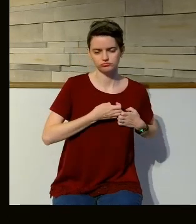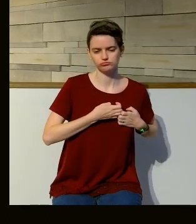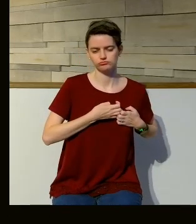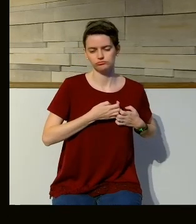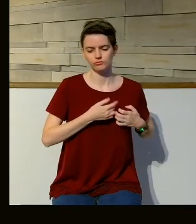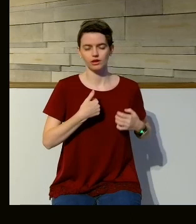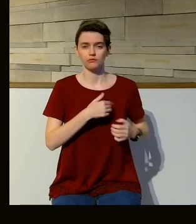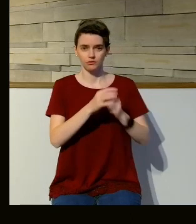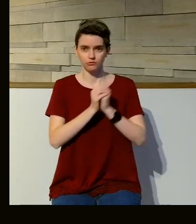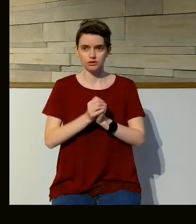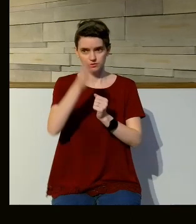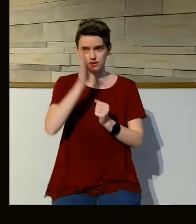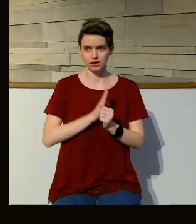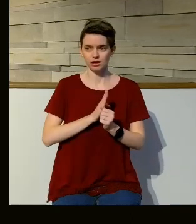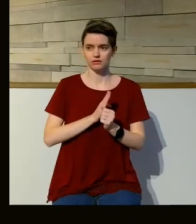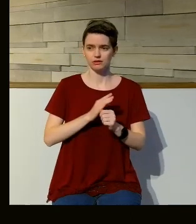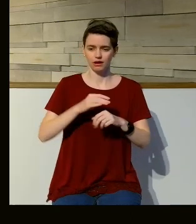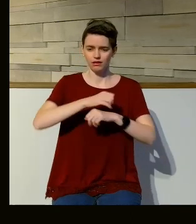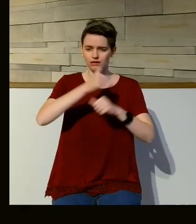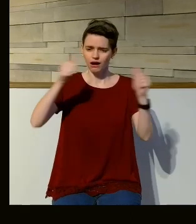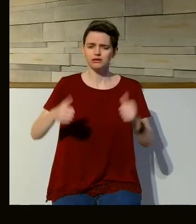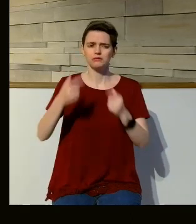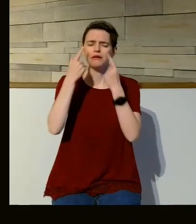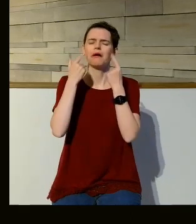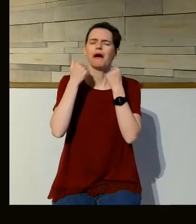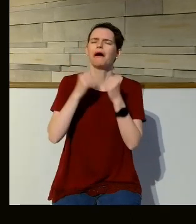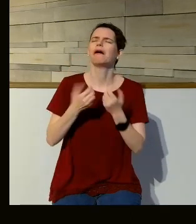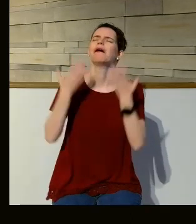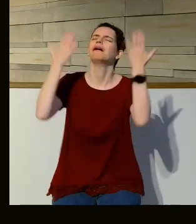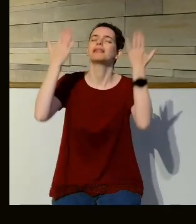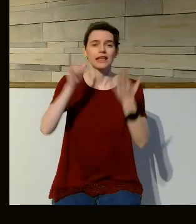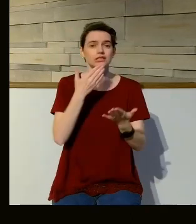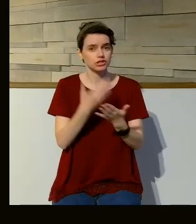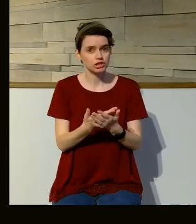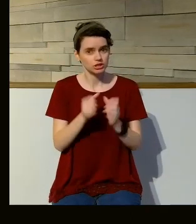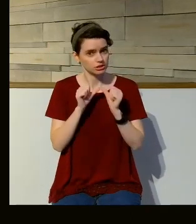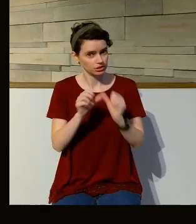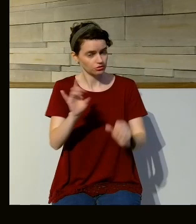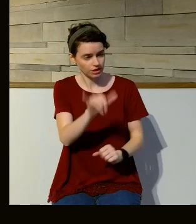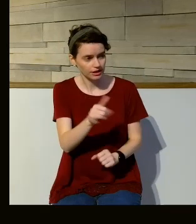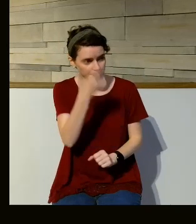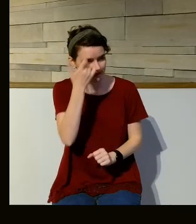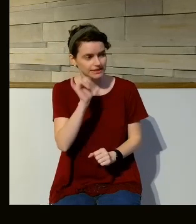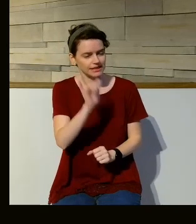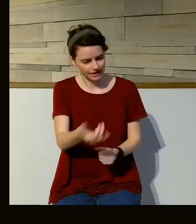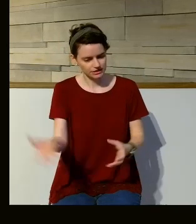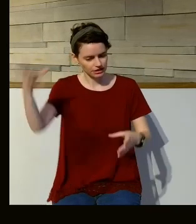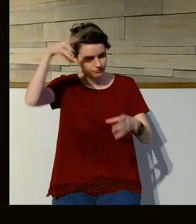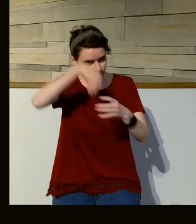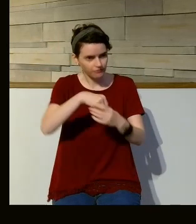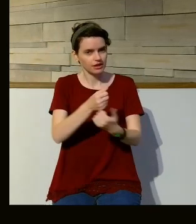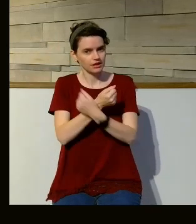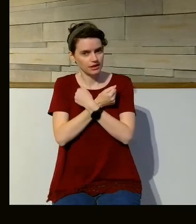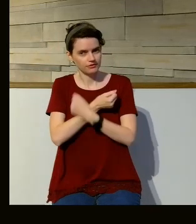you know, we worship God, we cry at the altar, we lift our hands. That is good. Continue to do that, because that is in part